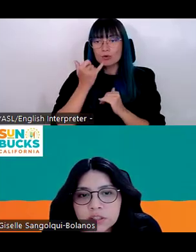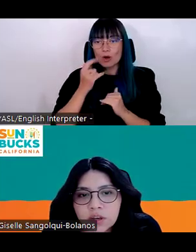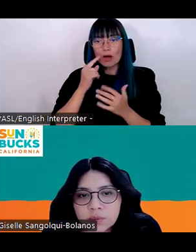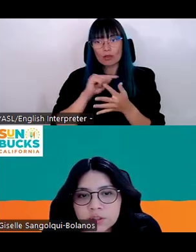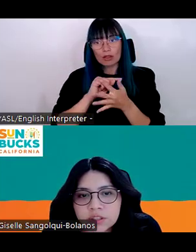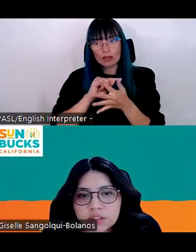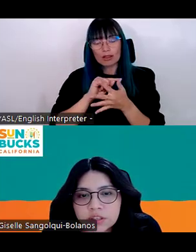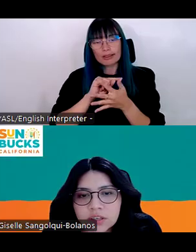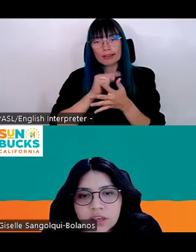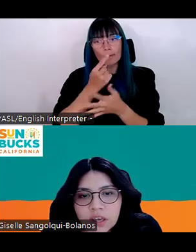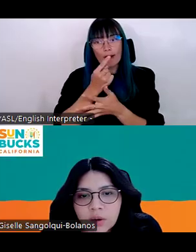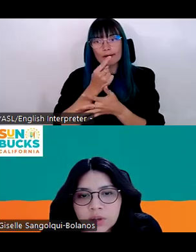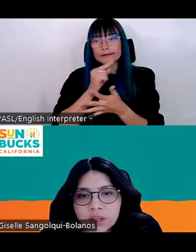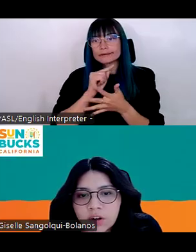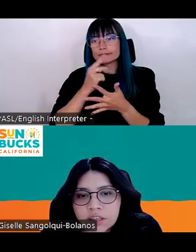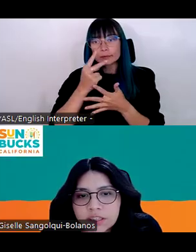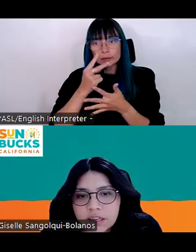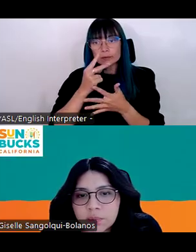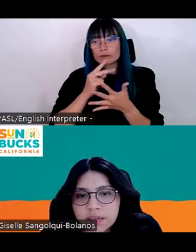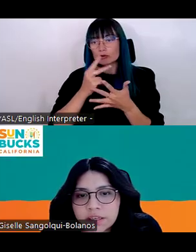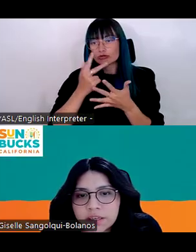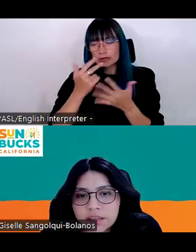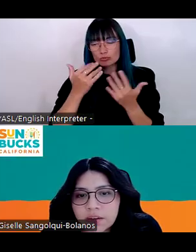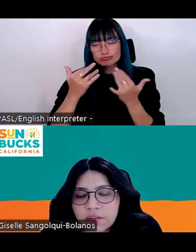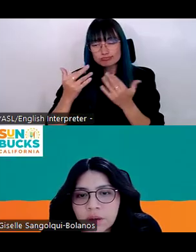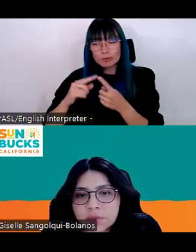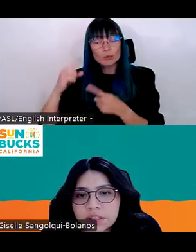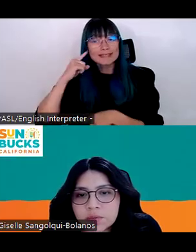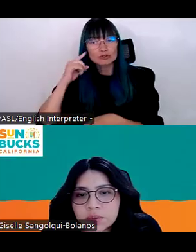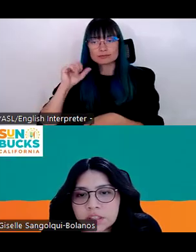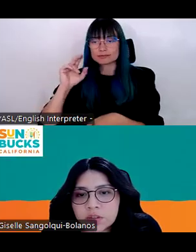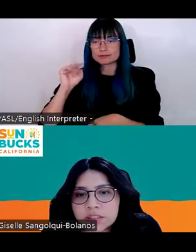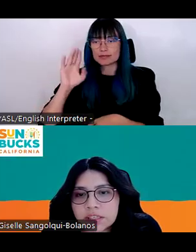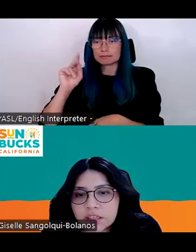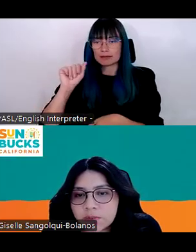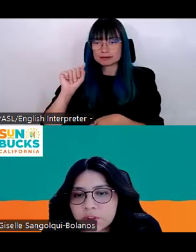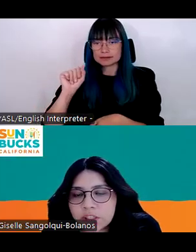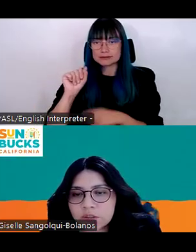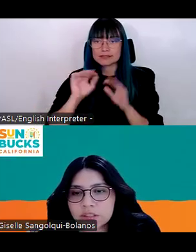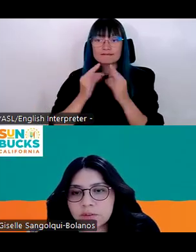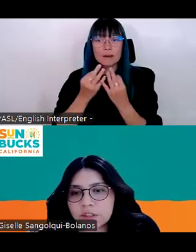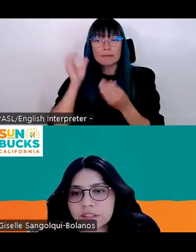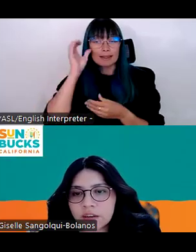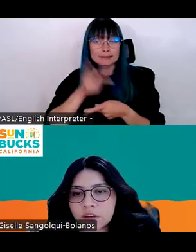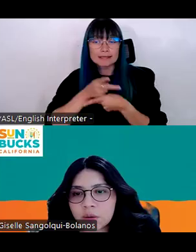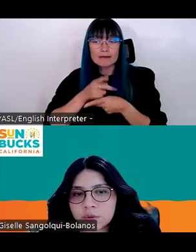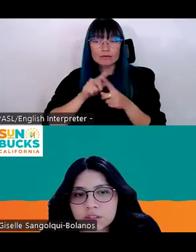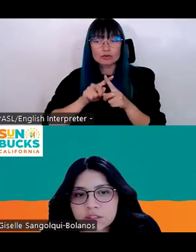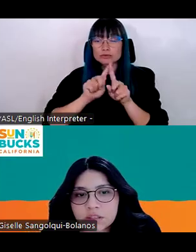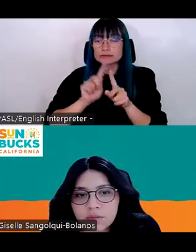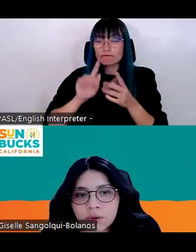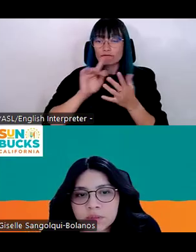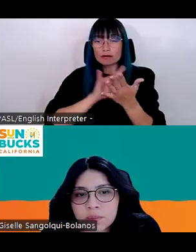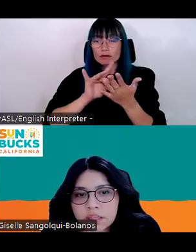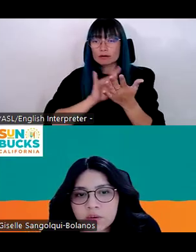the Sandbox option. When calling the helpline, families will need to listen carefully to the different dial